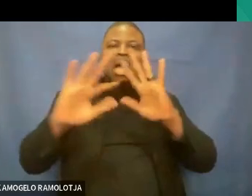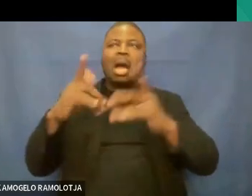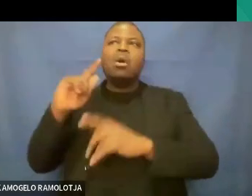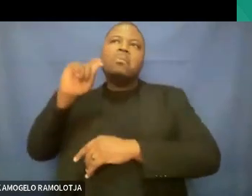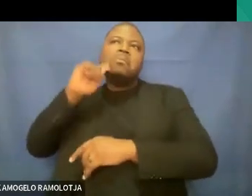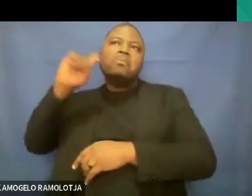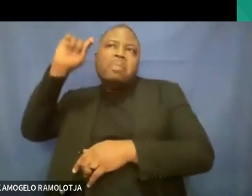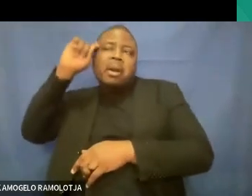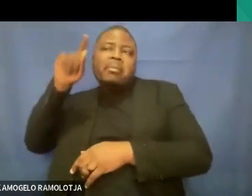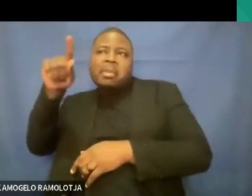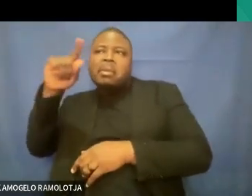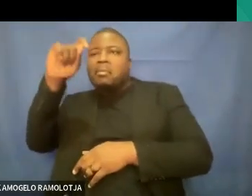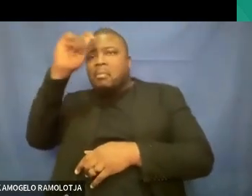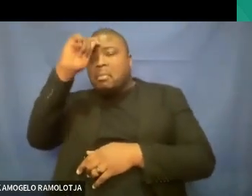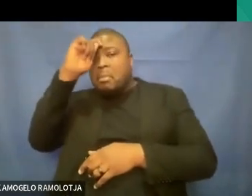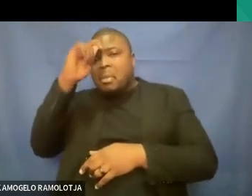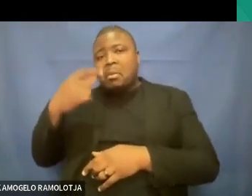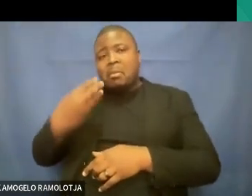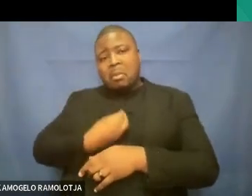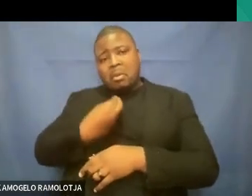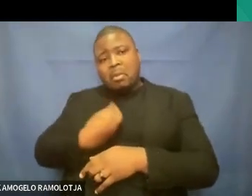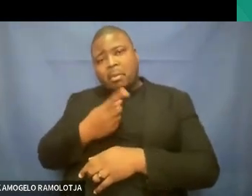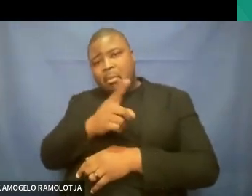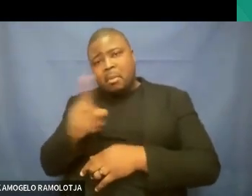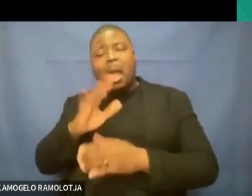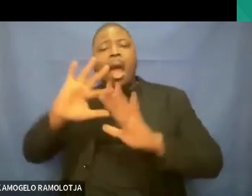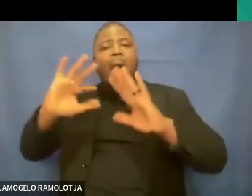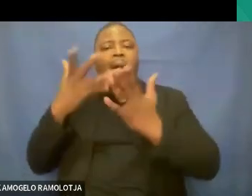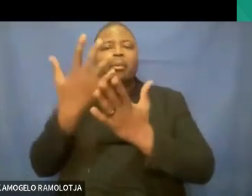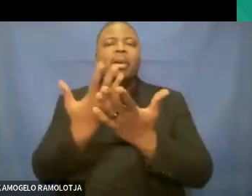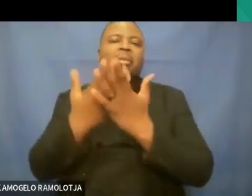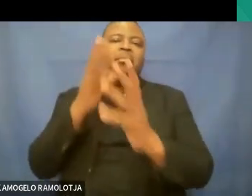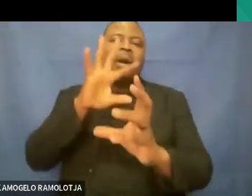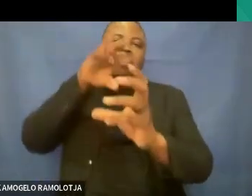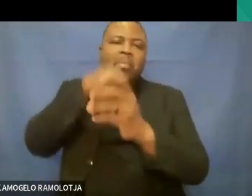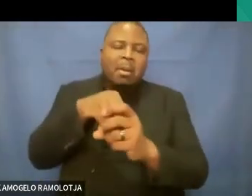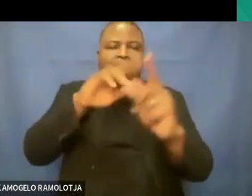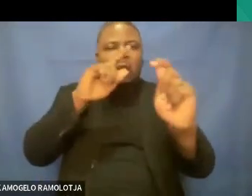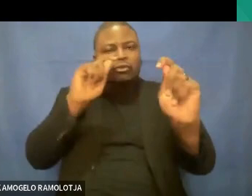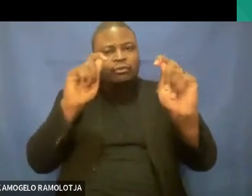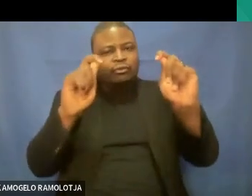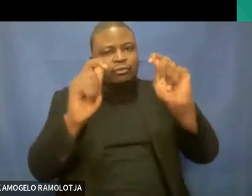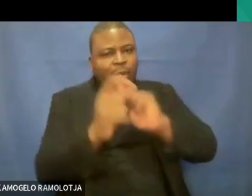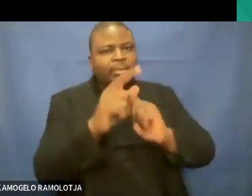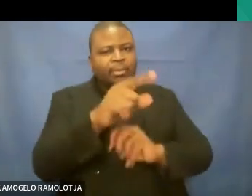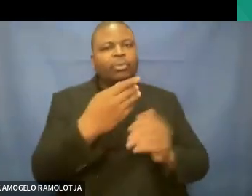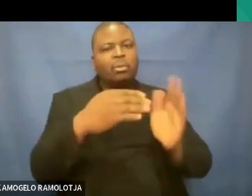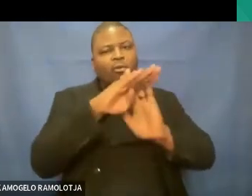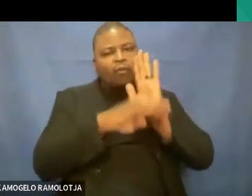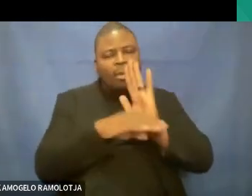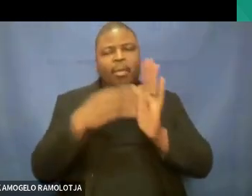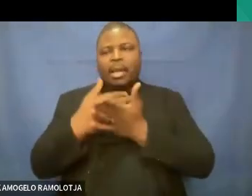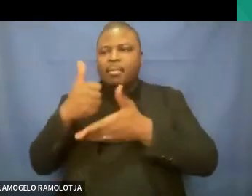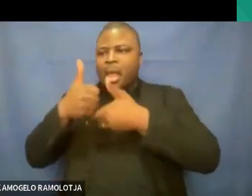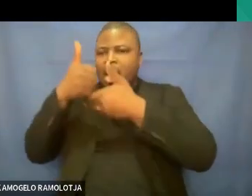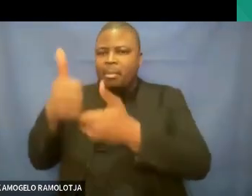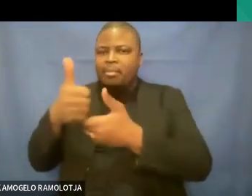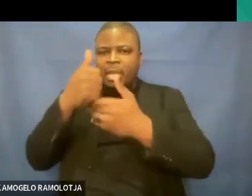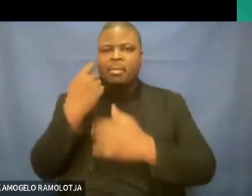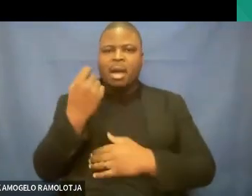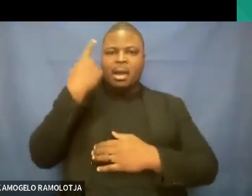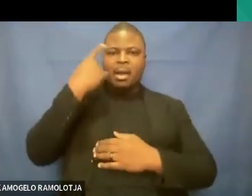some of those approaches has to do with engaging men and boys and make sure that the interventions,